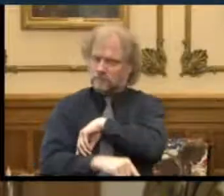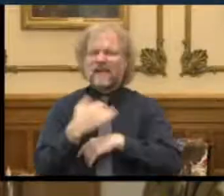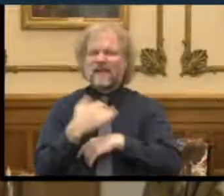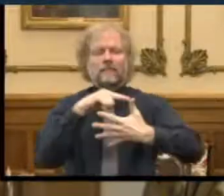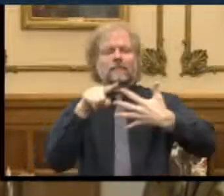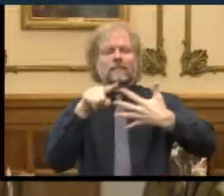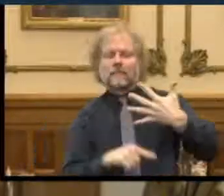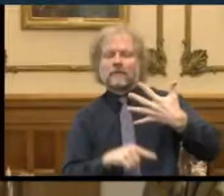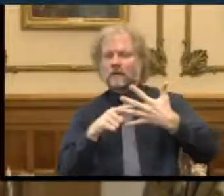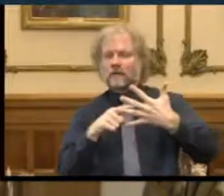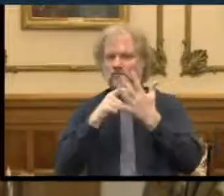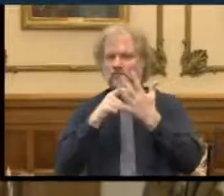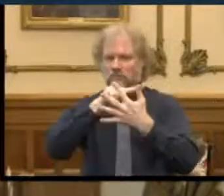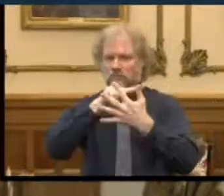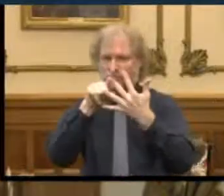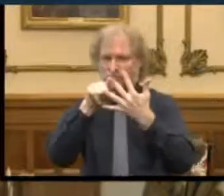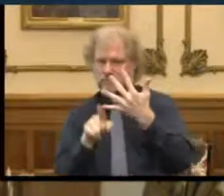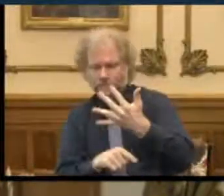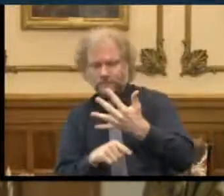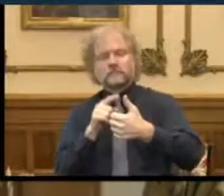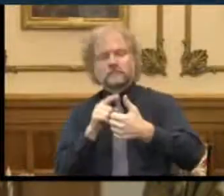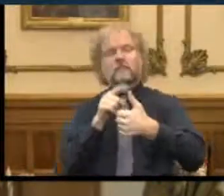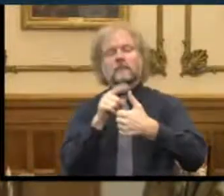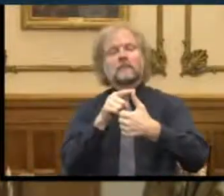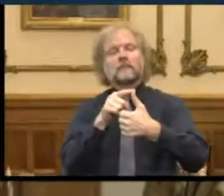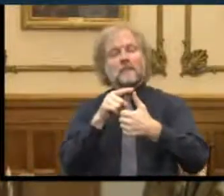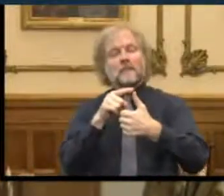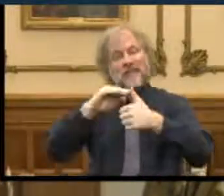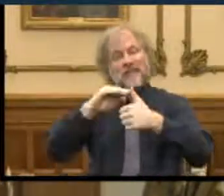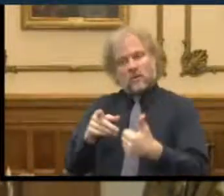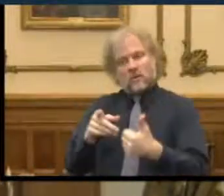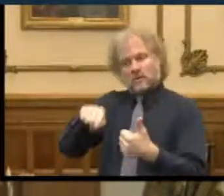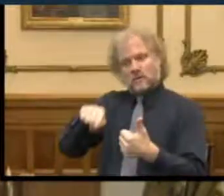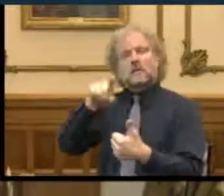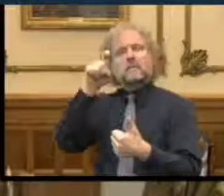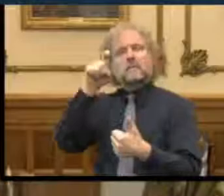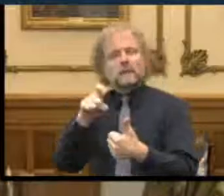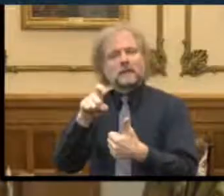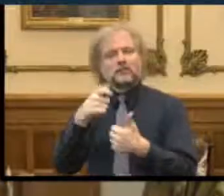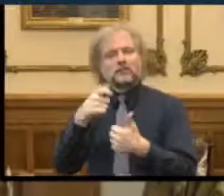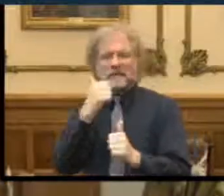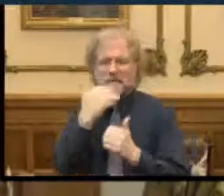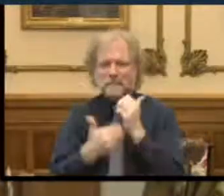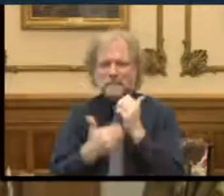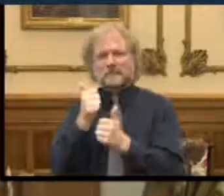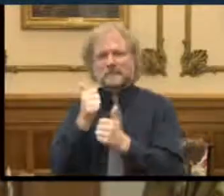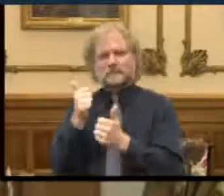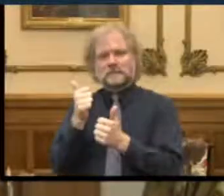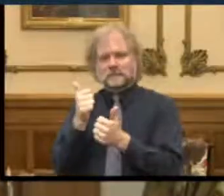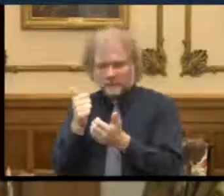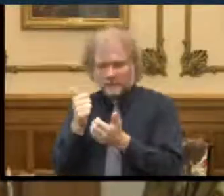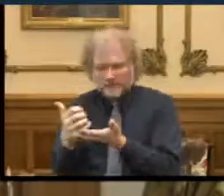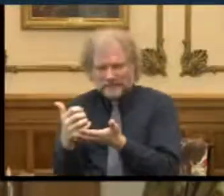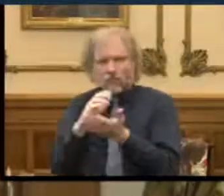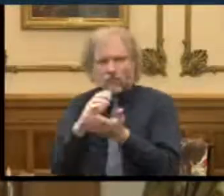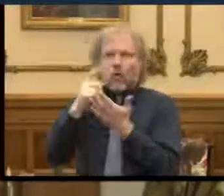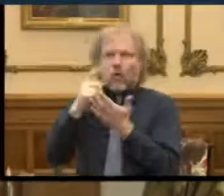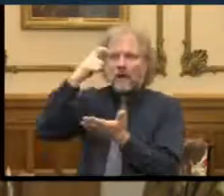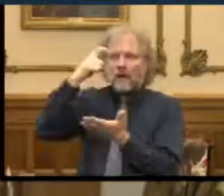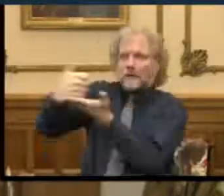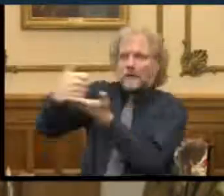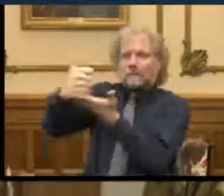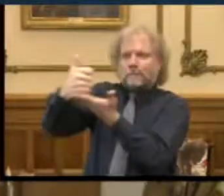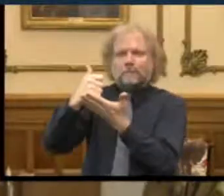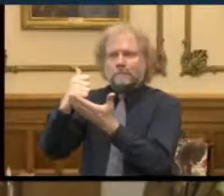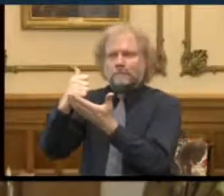eligibility criteria here that they've laid out. First, the household has to its best efforts, obtain all available government